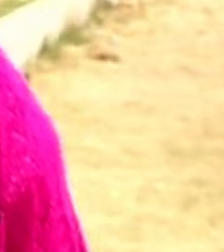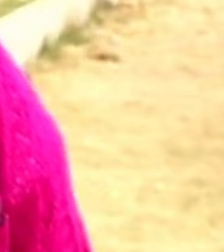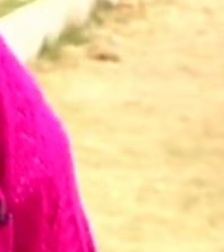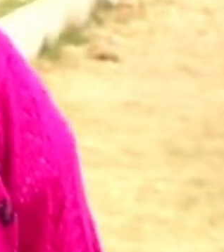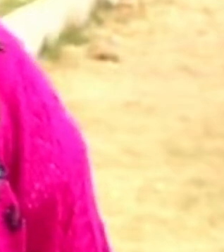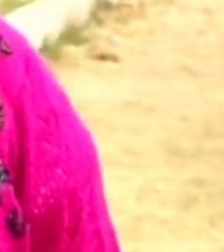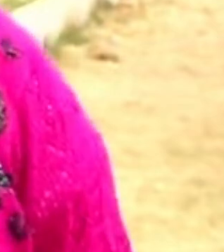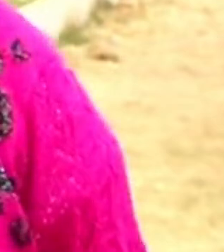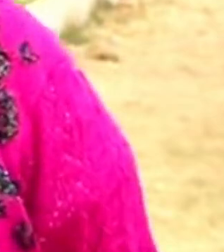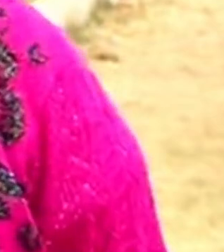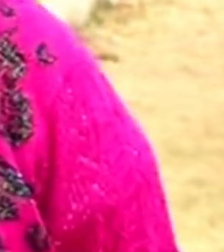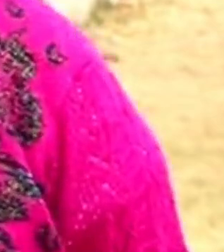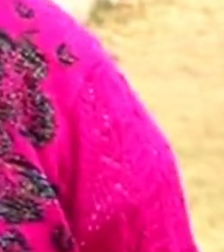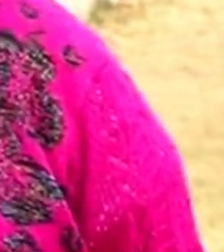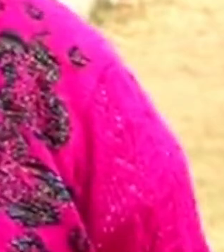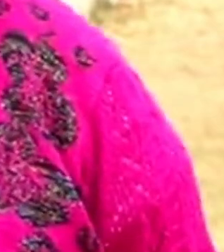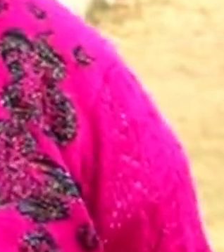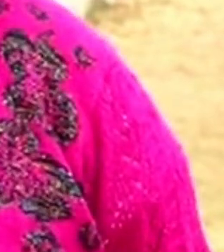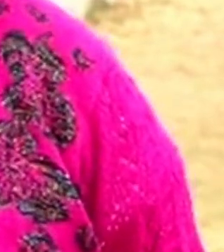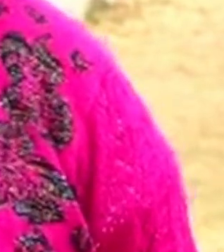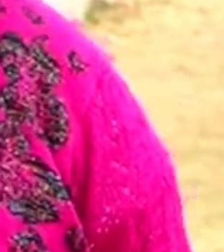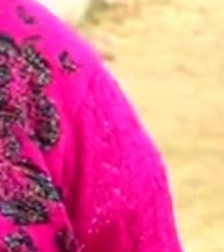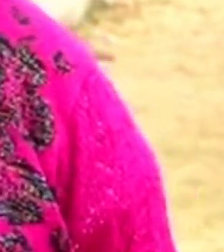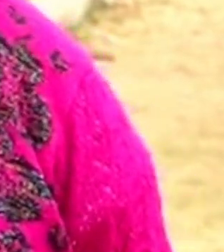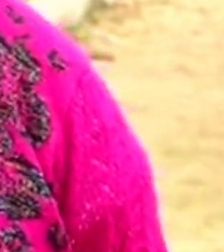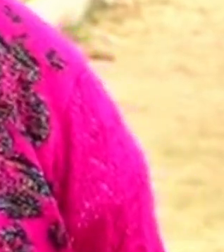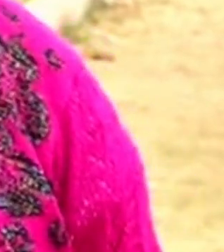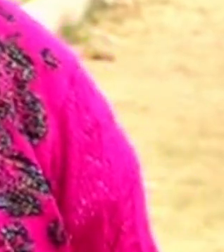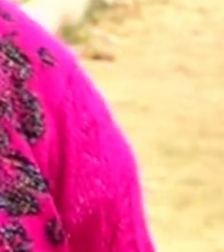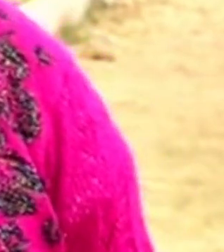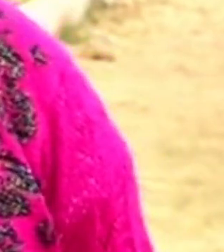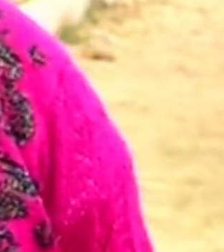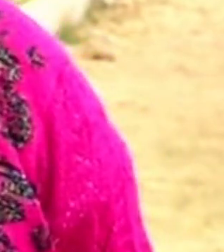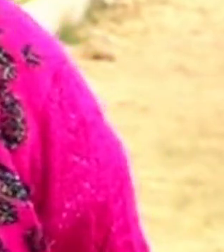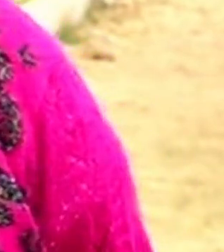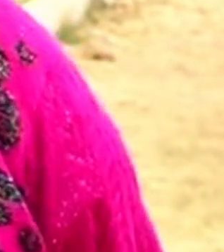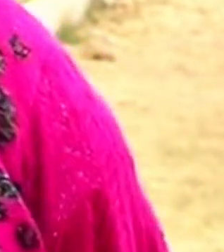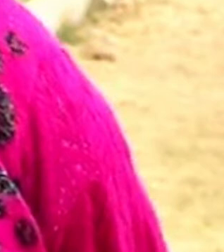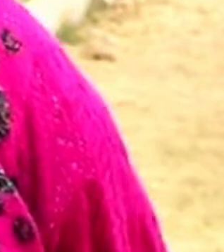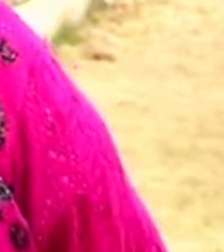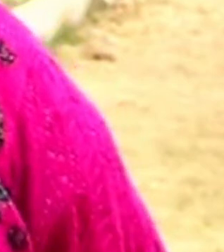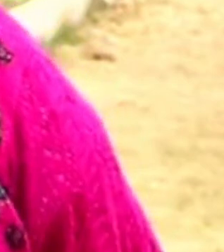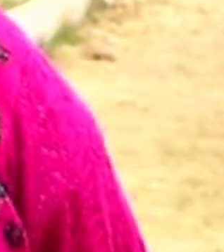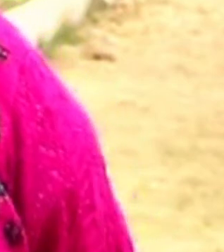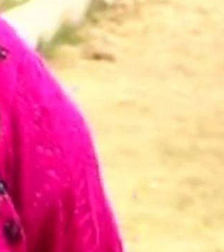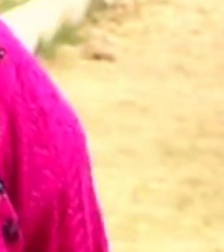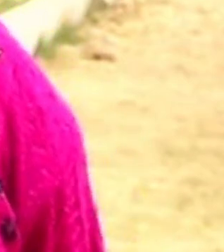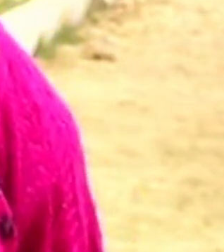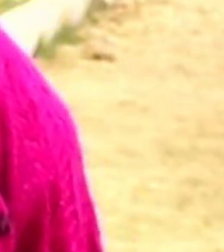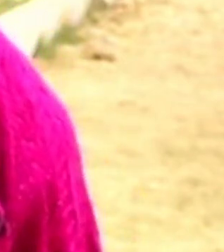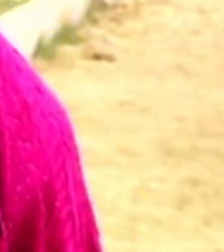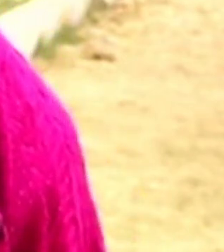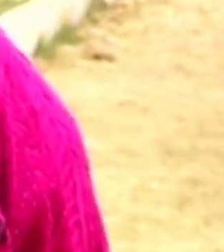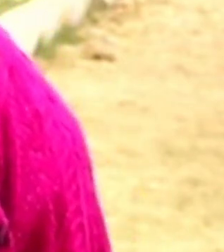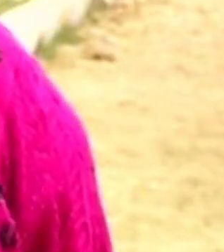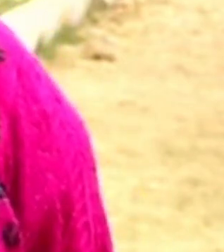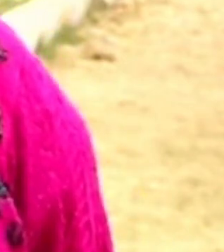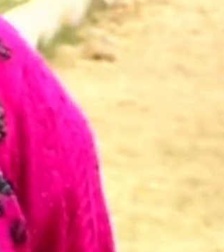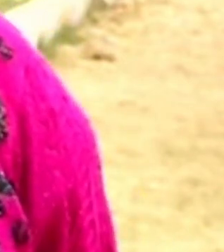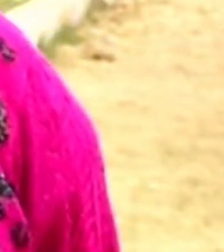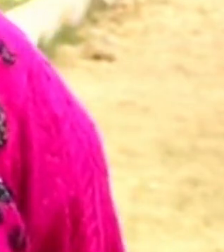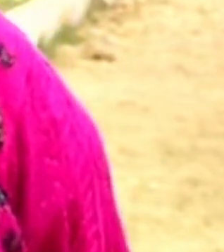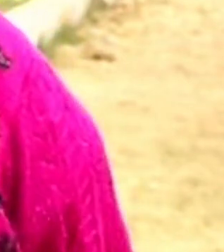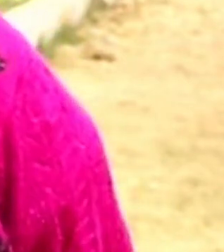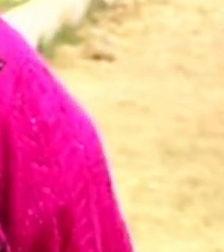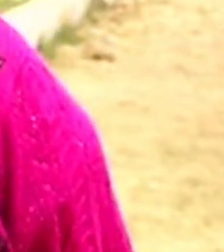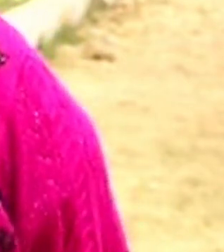papira nomba pe fiba CDF batuperako kutati batukulirako na clinic mwandi tuli abansansa sana muno muri Landa myeso